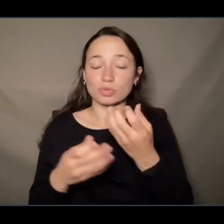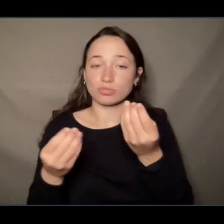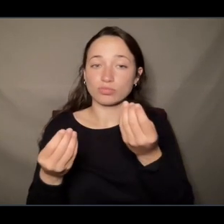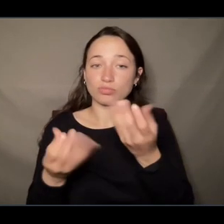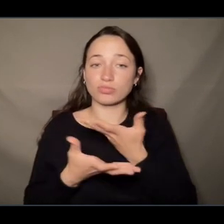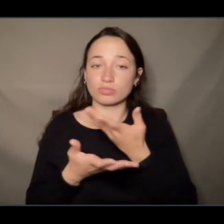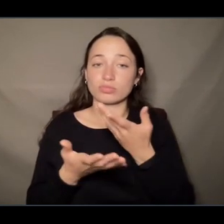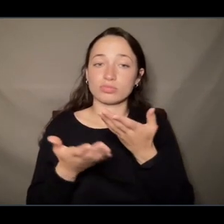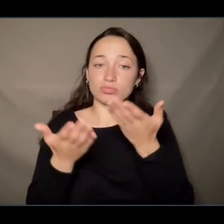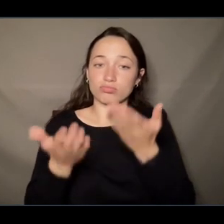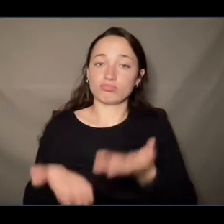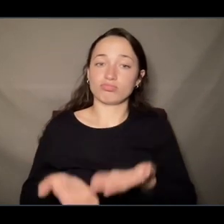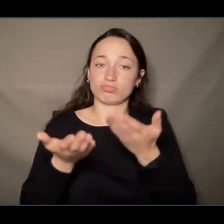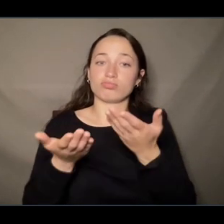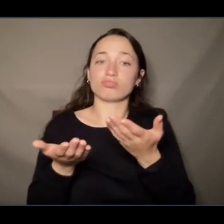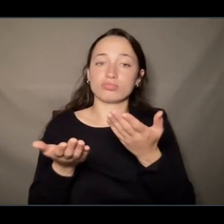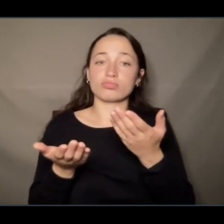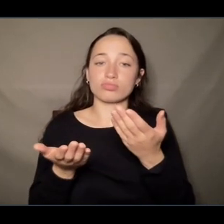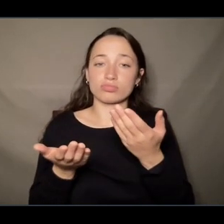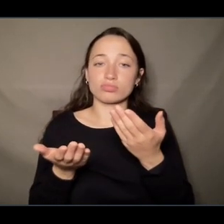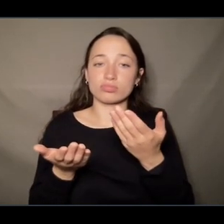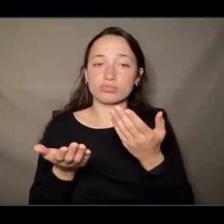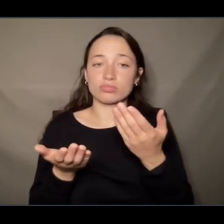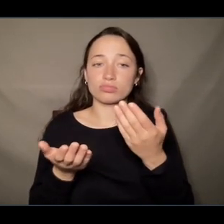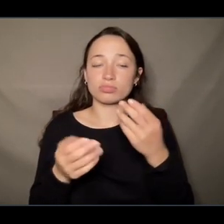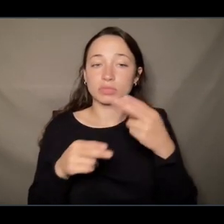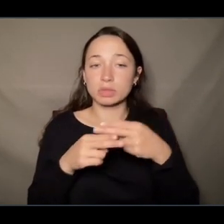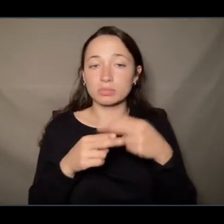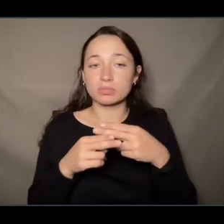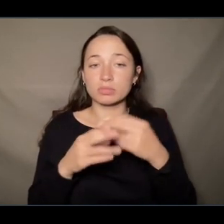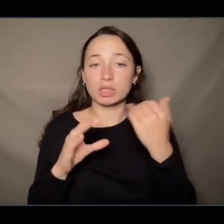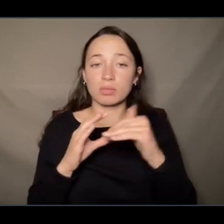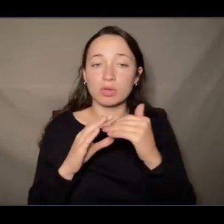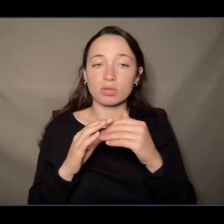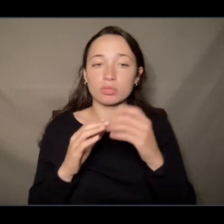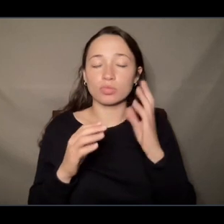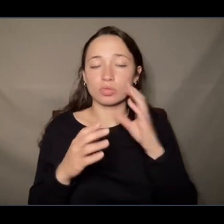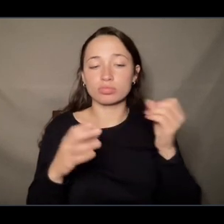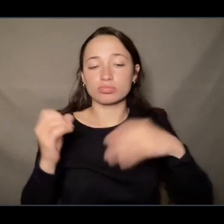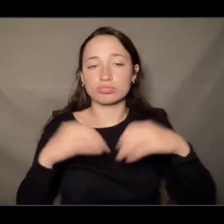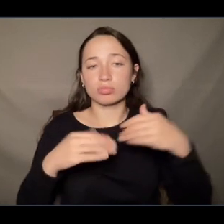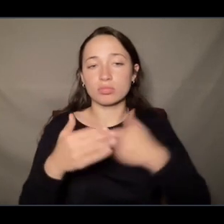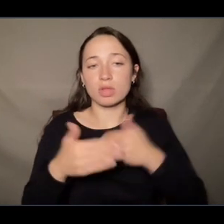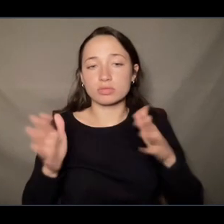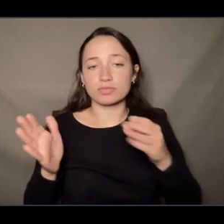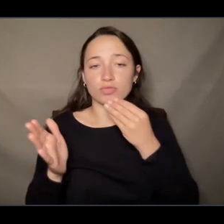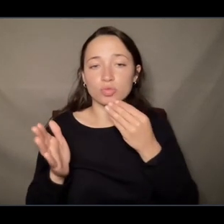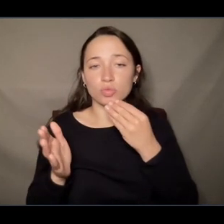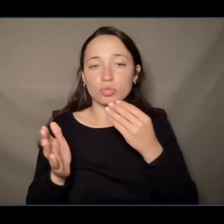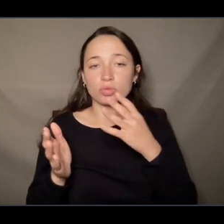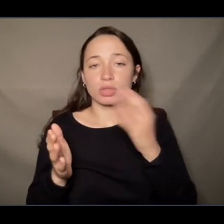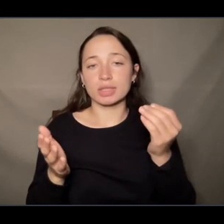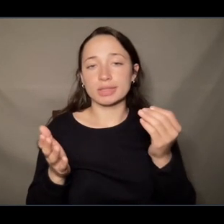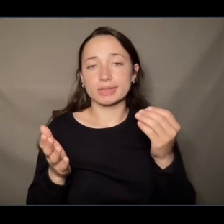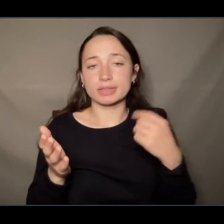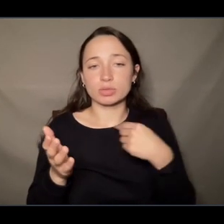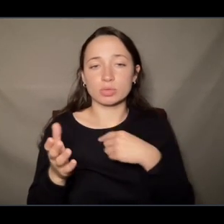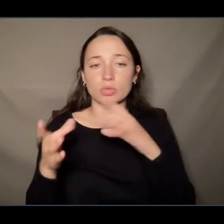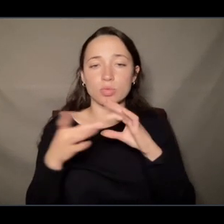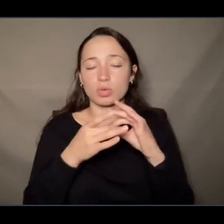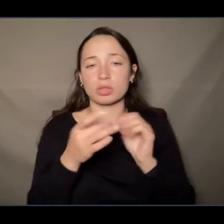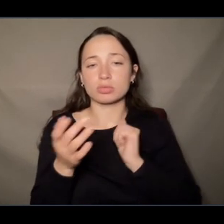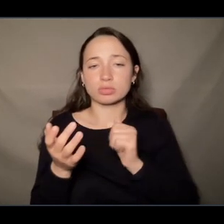make yourself known to us, name-wise or an email, we will put together boxes of food, and